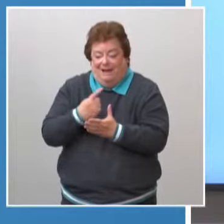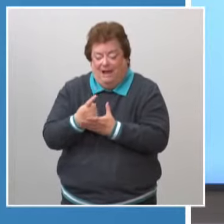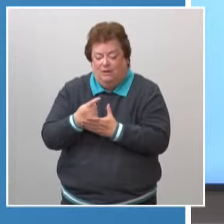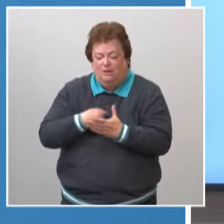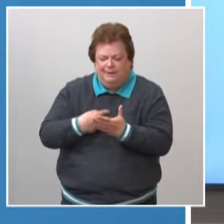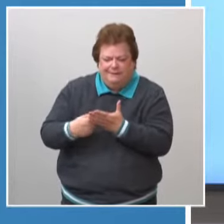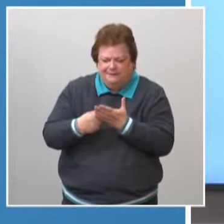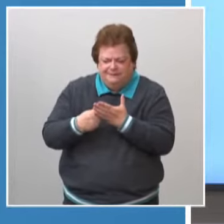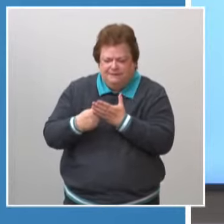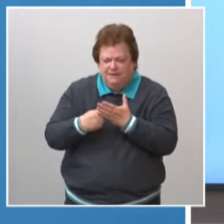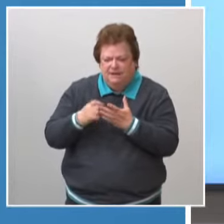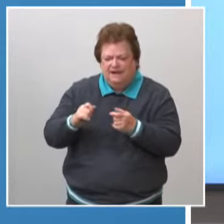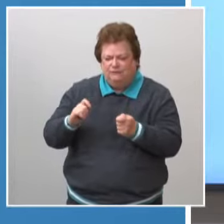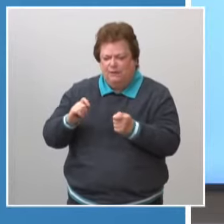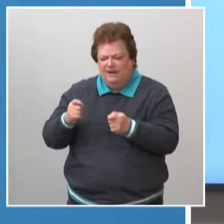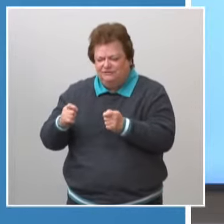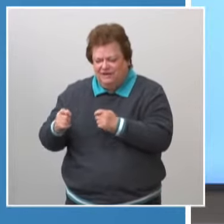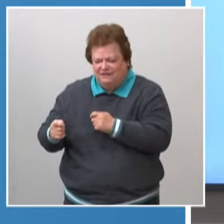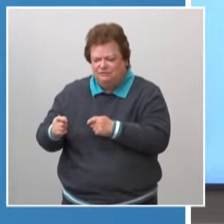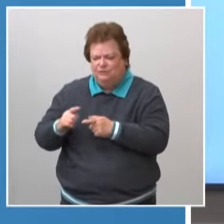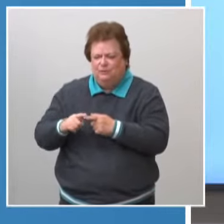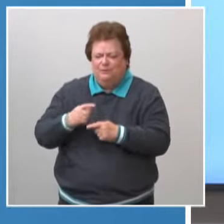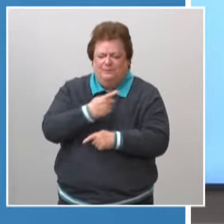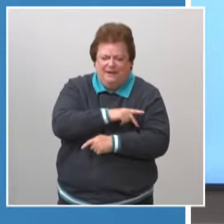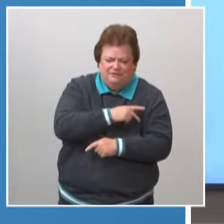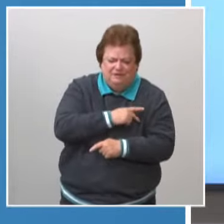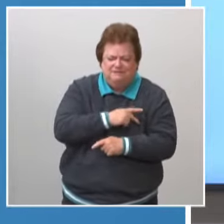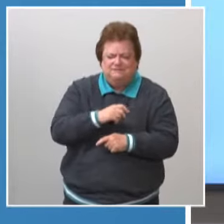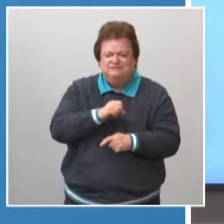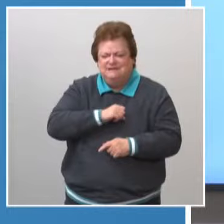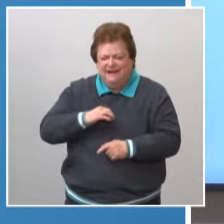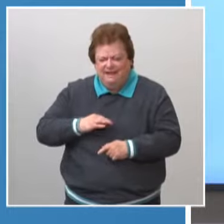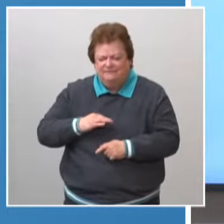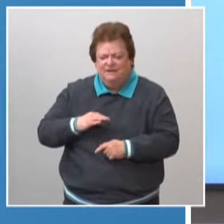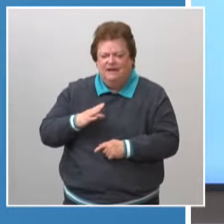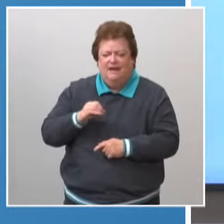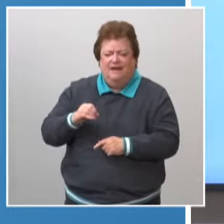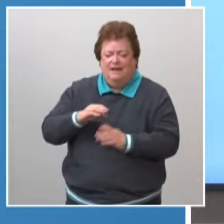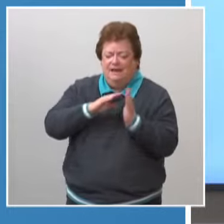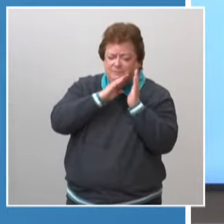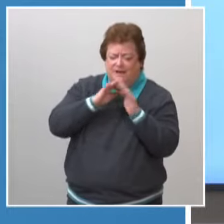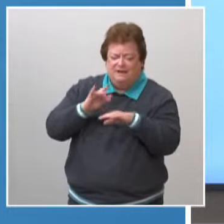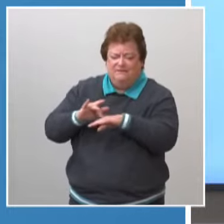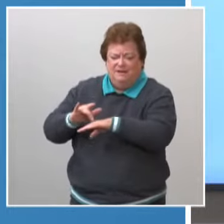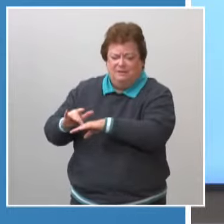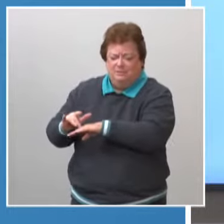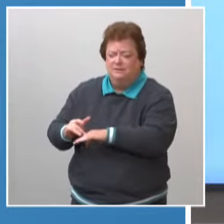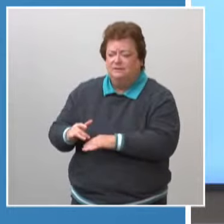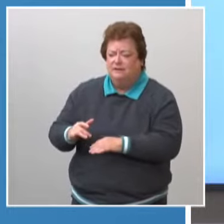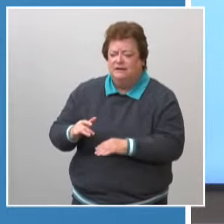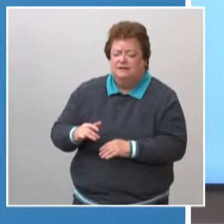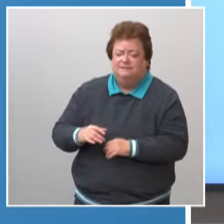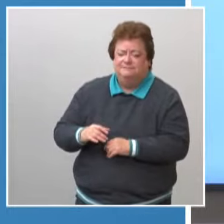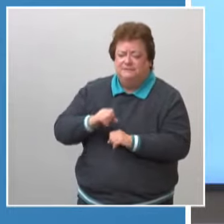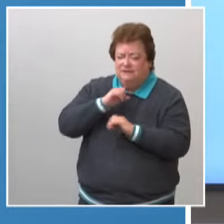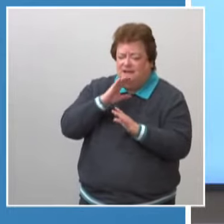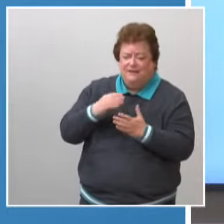and adjusting to patients, staffing, and bed availability. This is nothing new, but particularly important right now in our